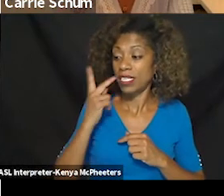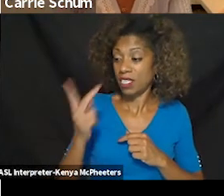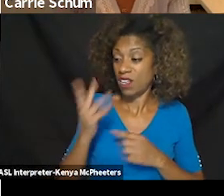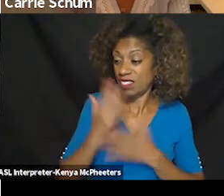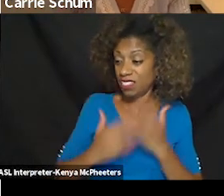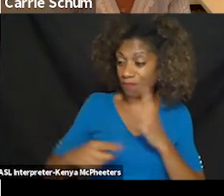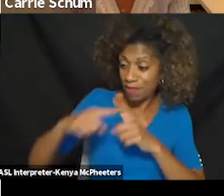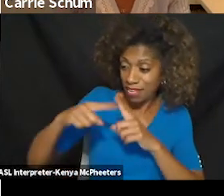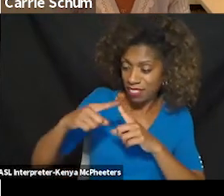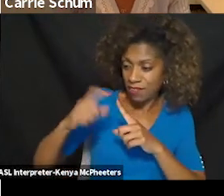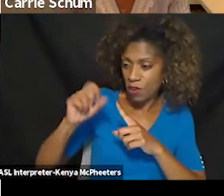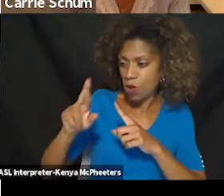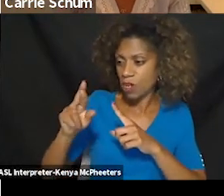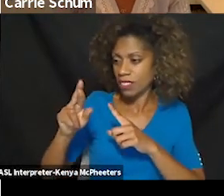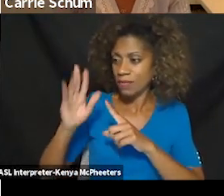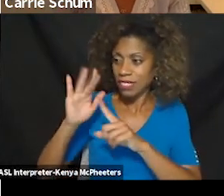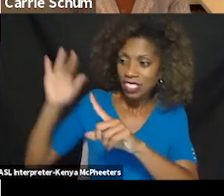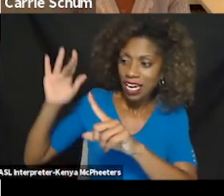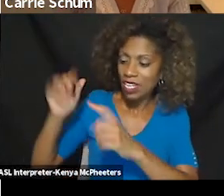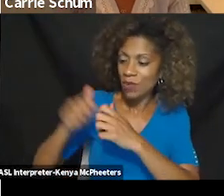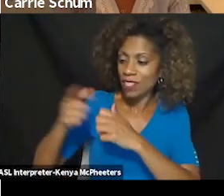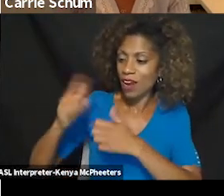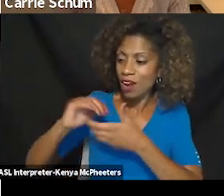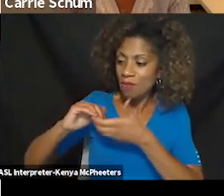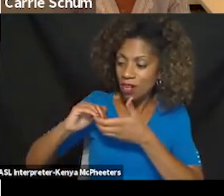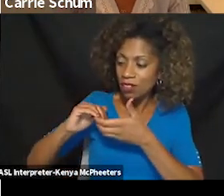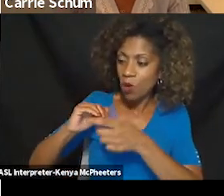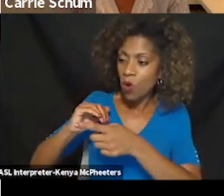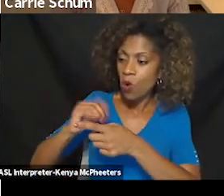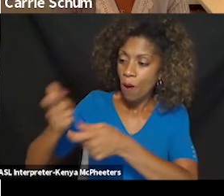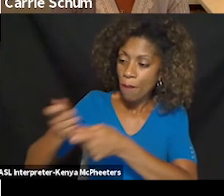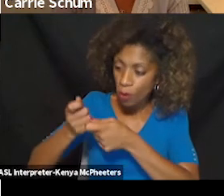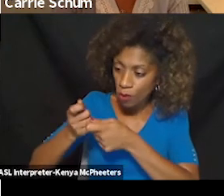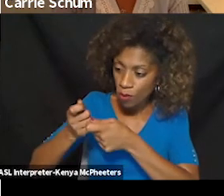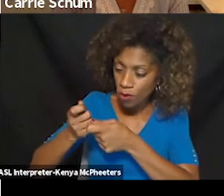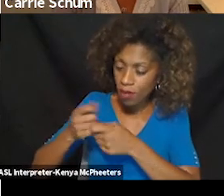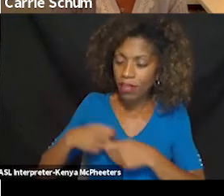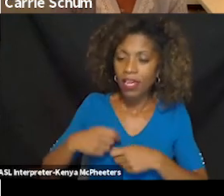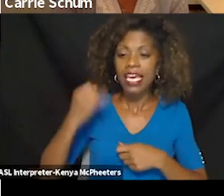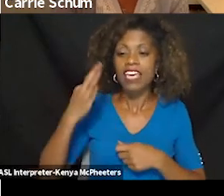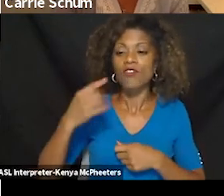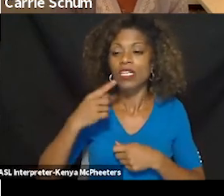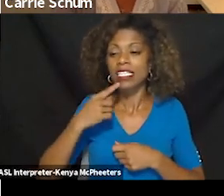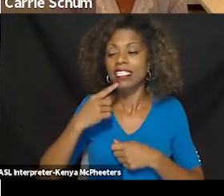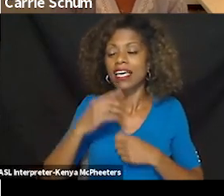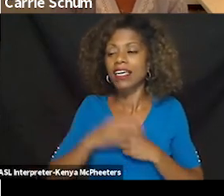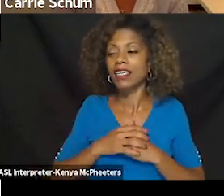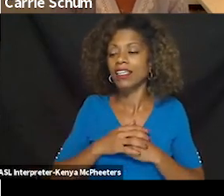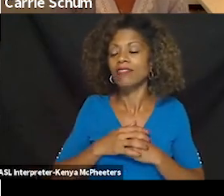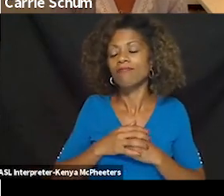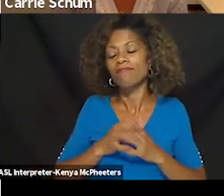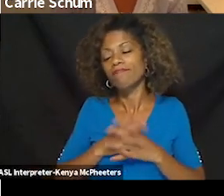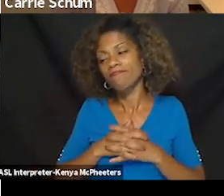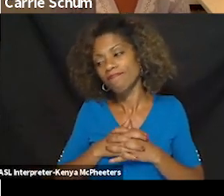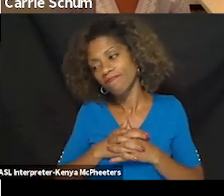this is something that we saw on the website of one of the partners. If you don't participate, you're putting lives at risk. We know what you're trying to say. Why don't you say,